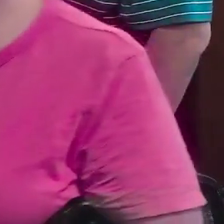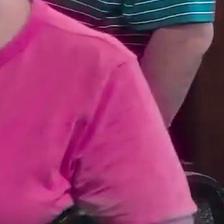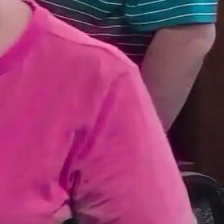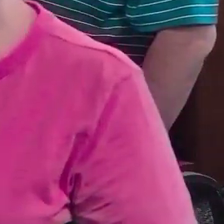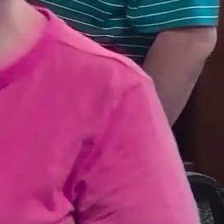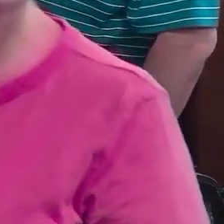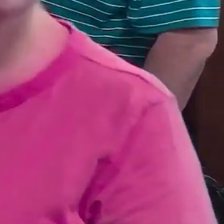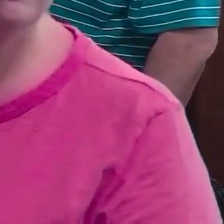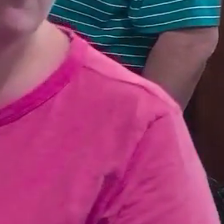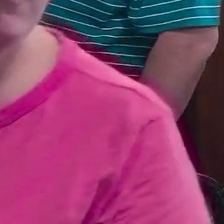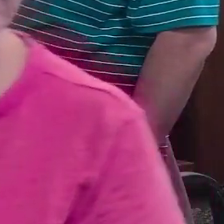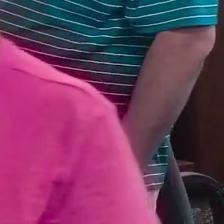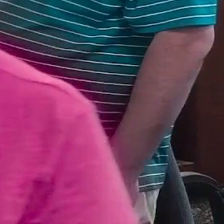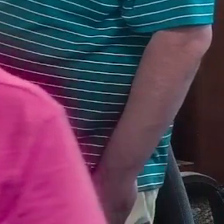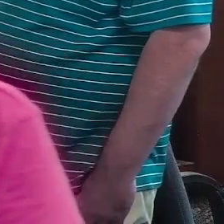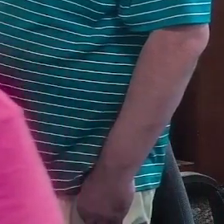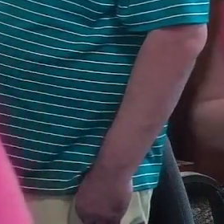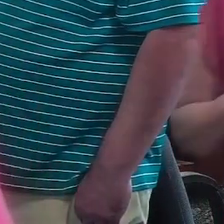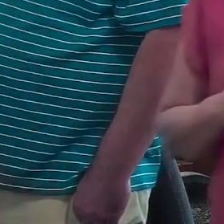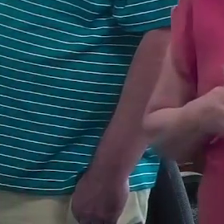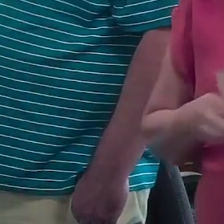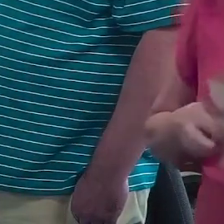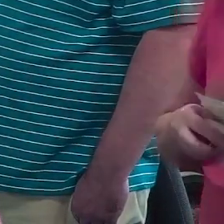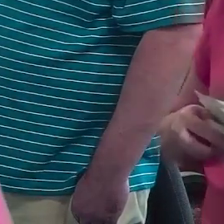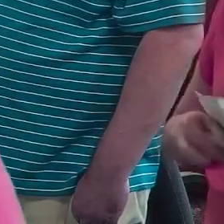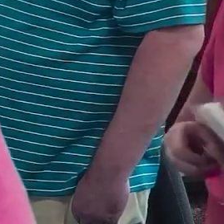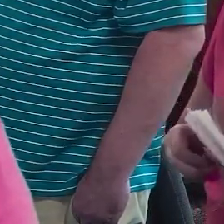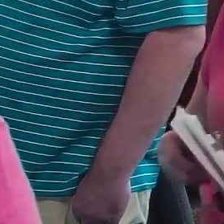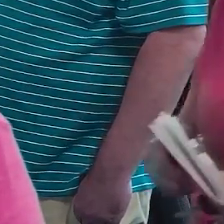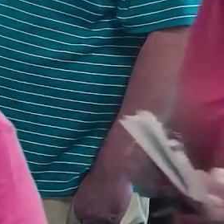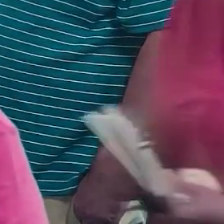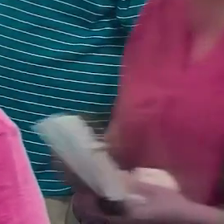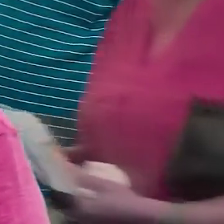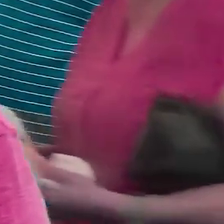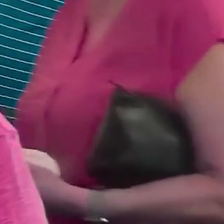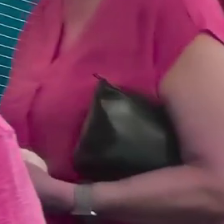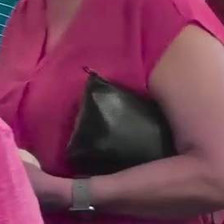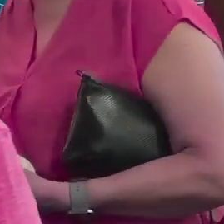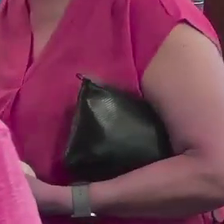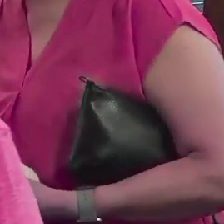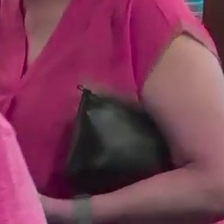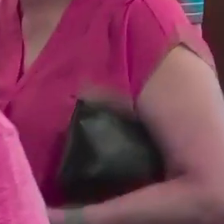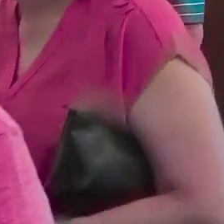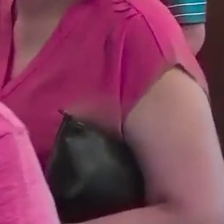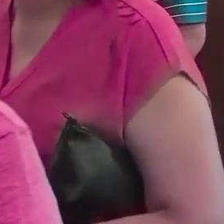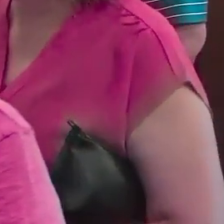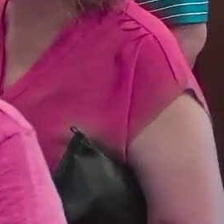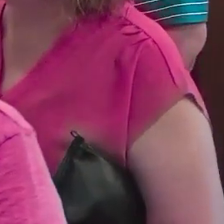Thank you.